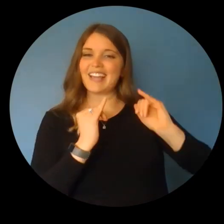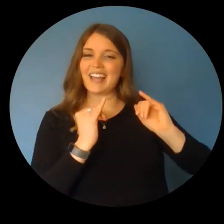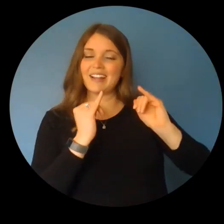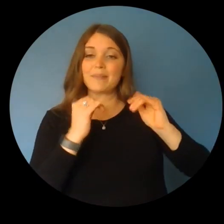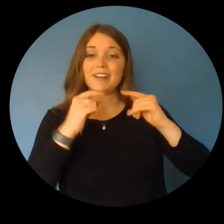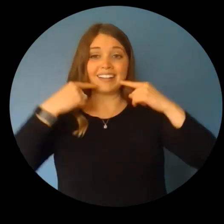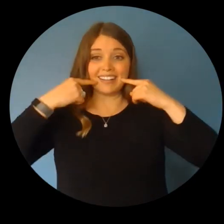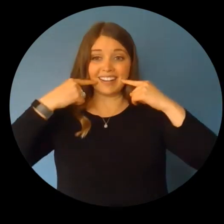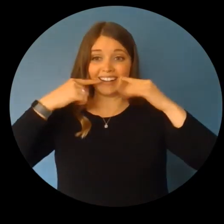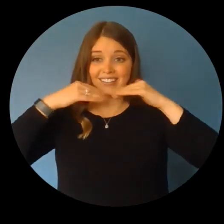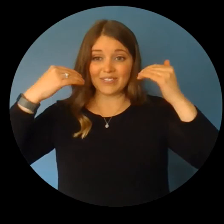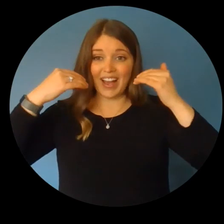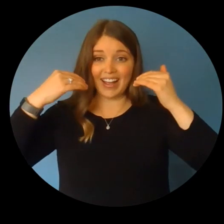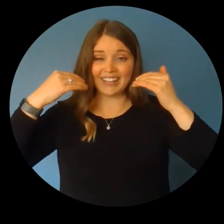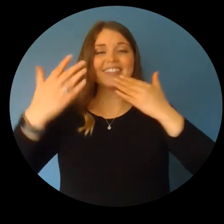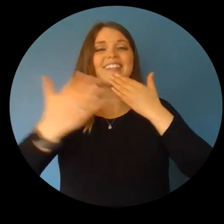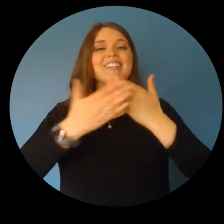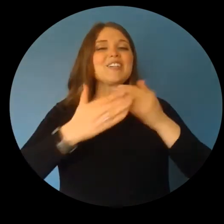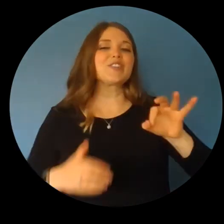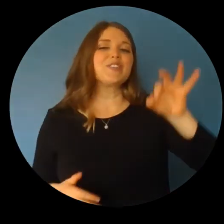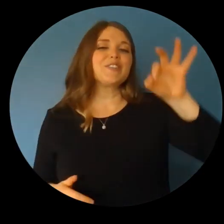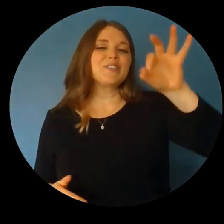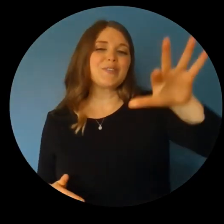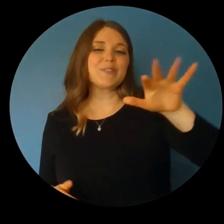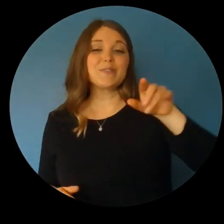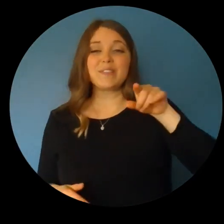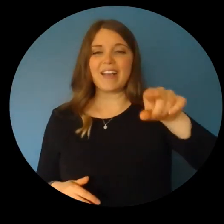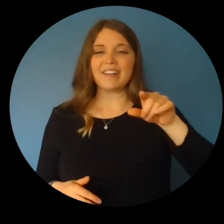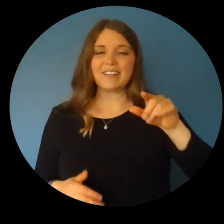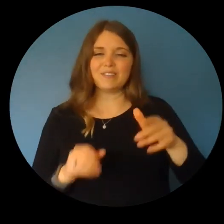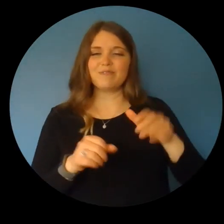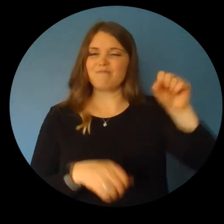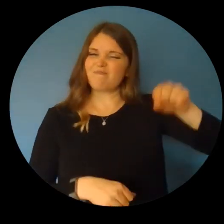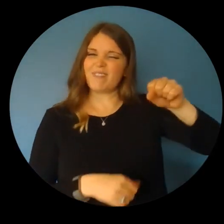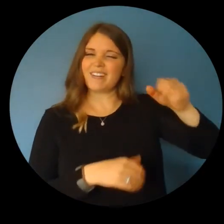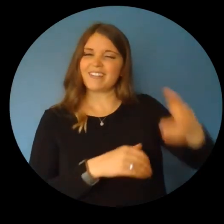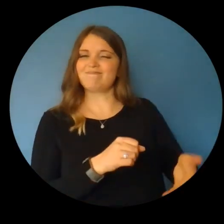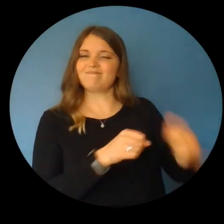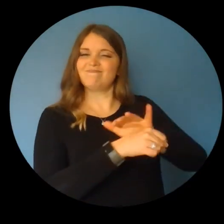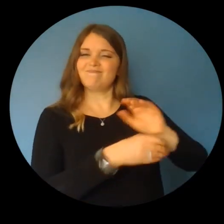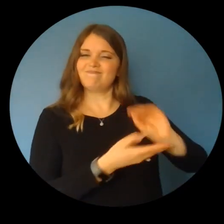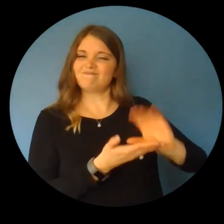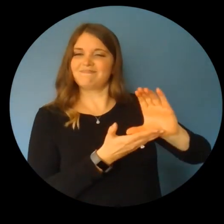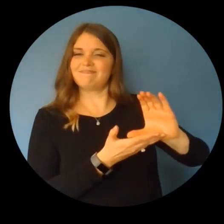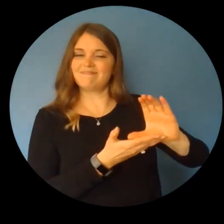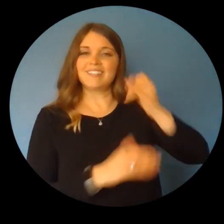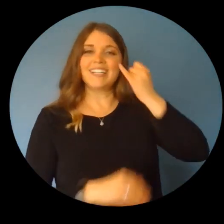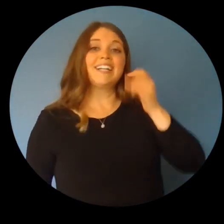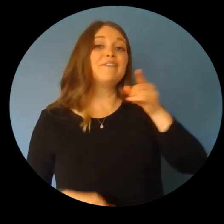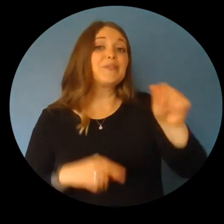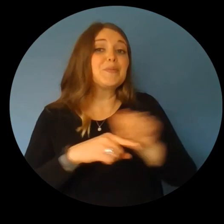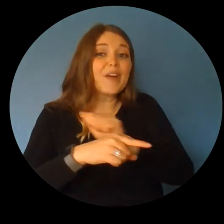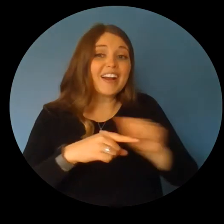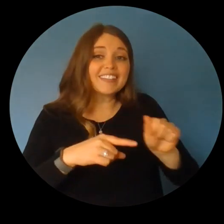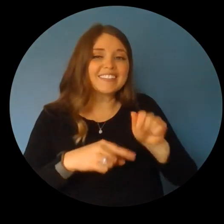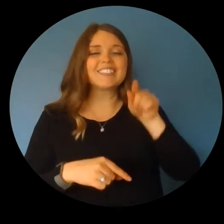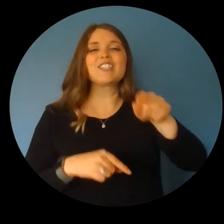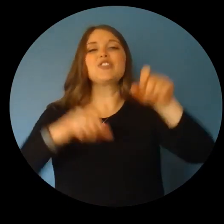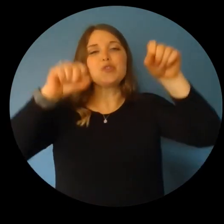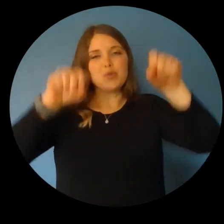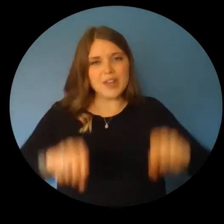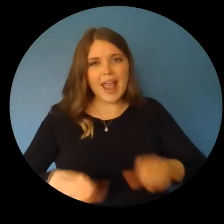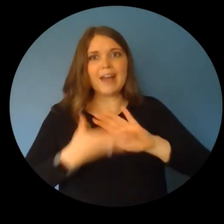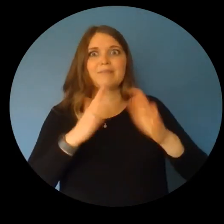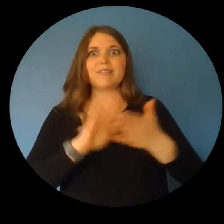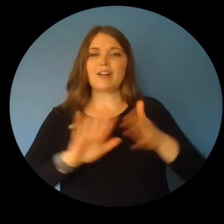smile is a good clue that you have filled a bucket. If you practice, you can become a great